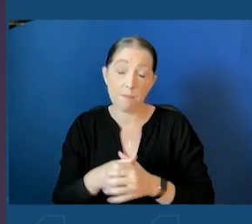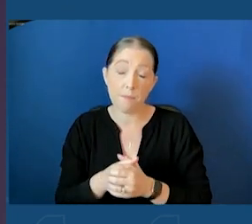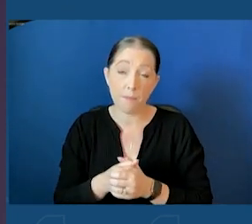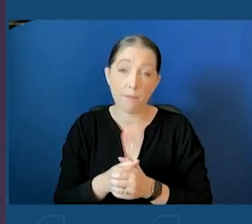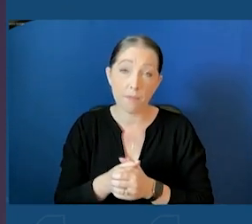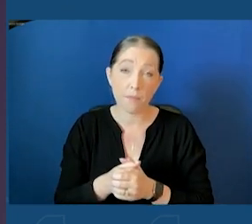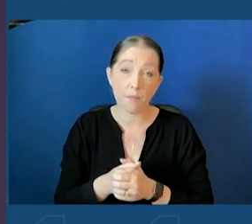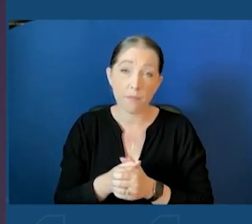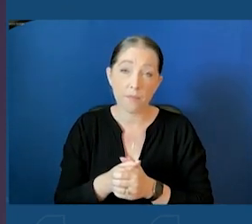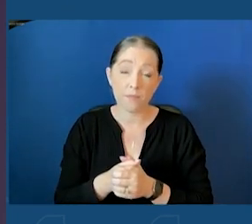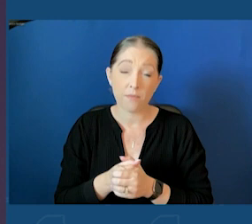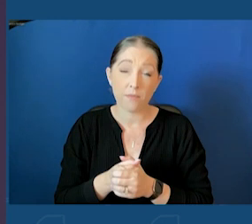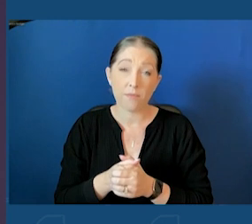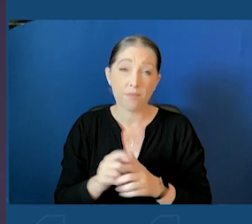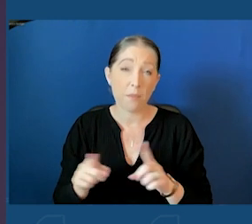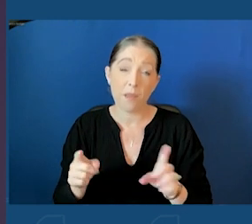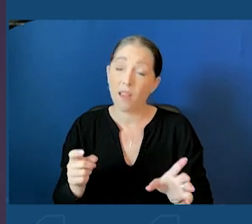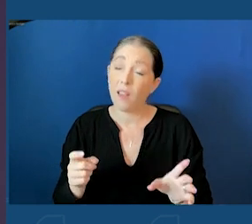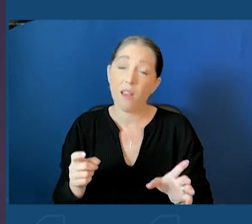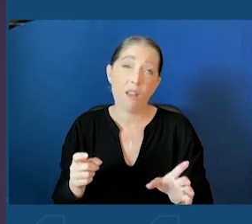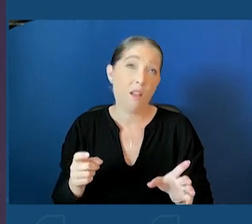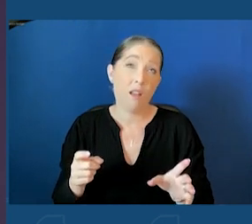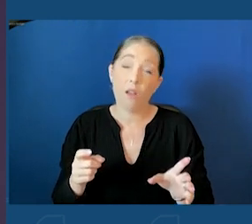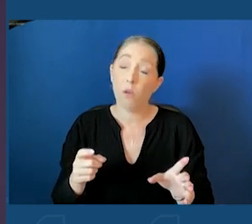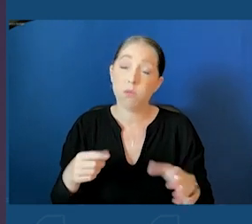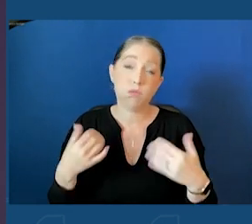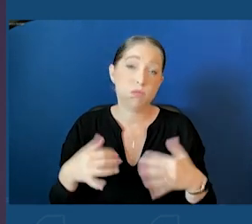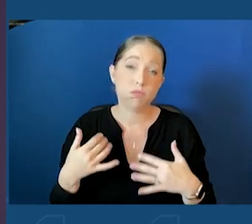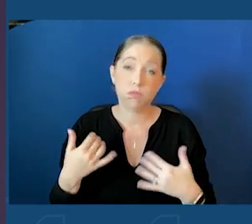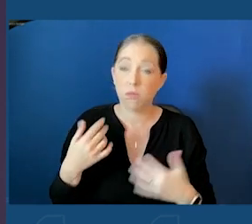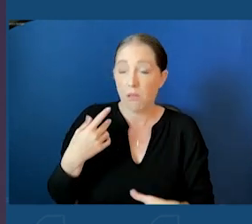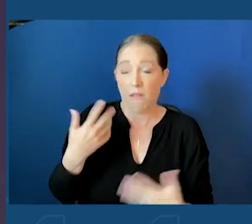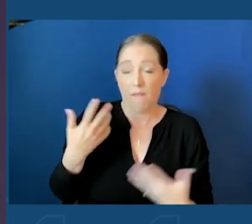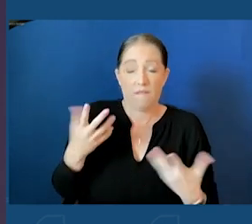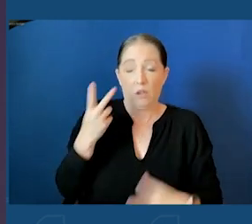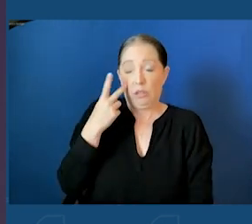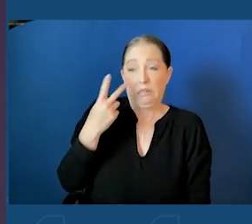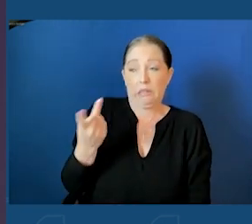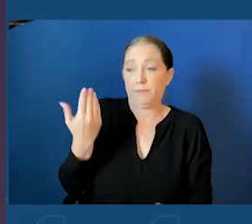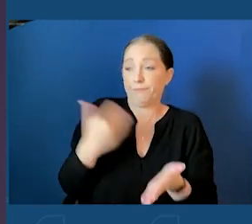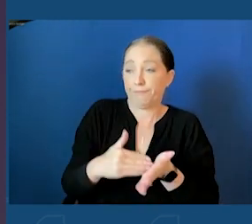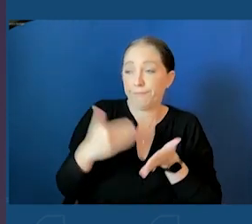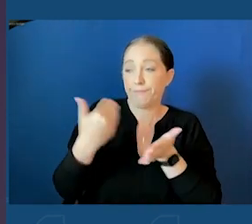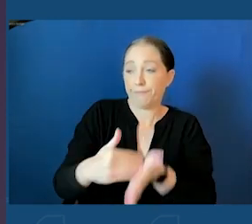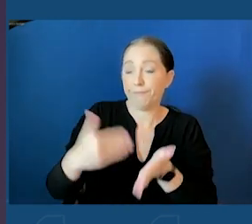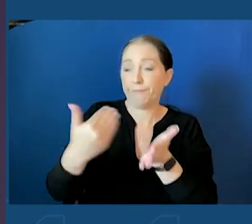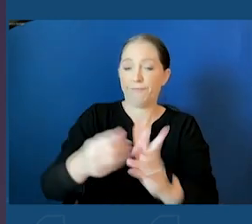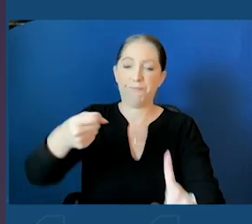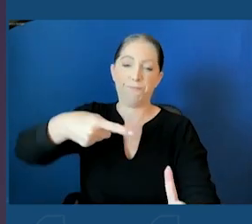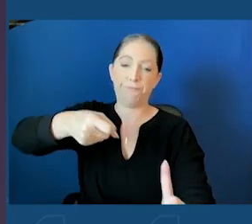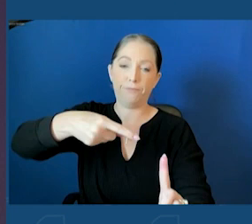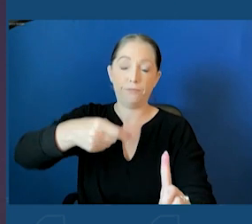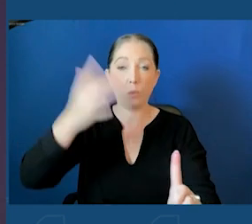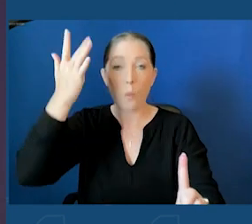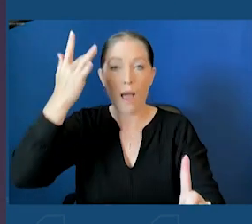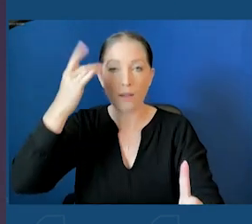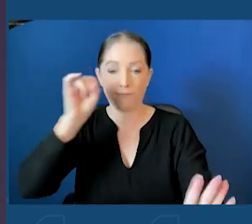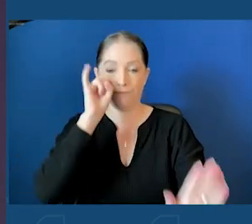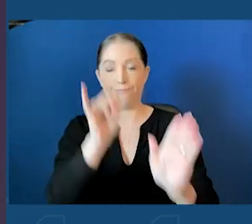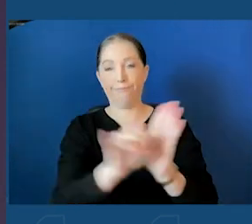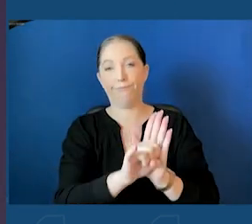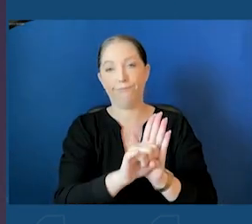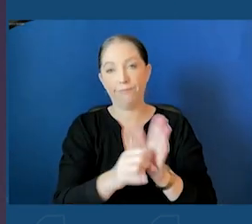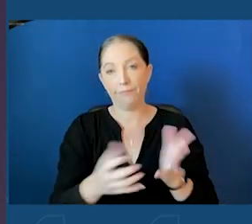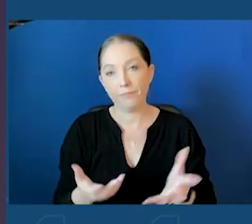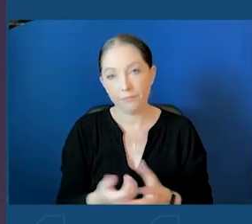we've seen too many times where people are targeted because of their identity, even on our college campuses. And so, we had